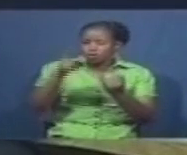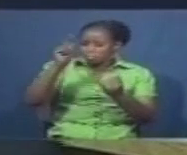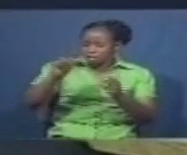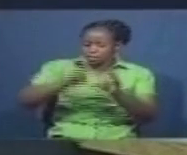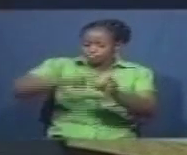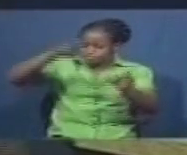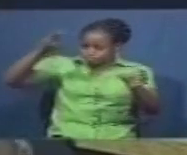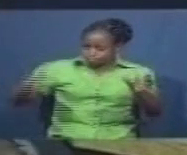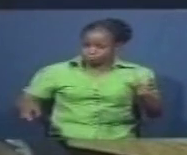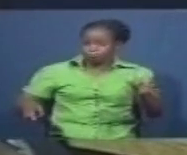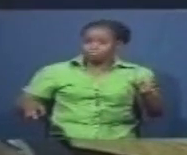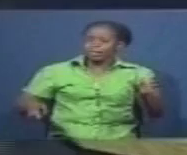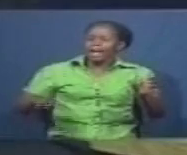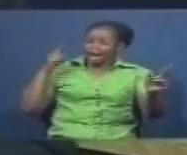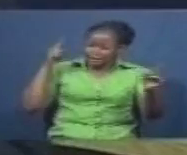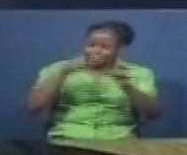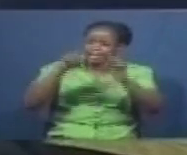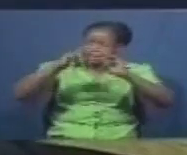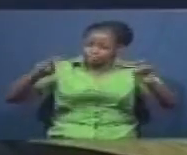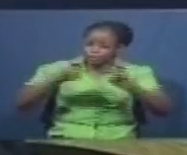aside pending conclusion